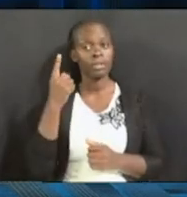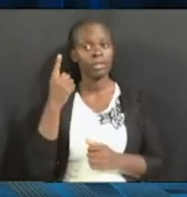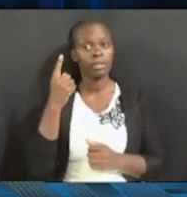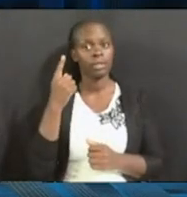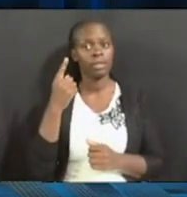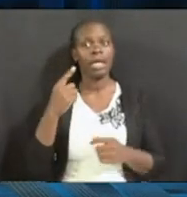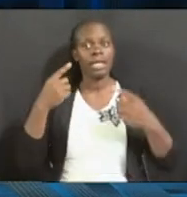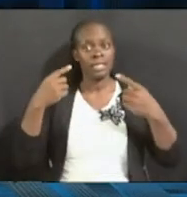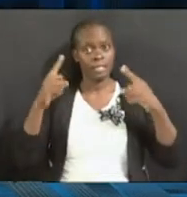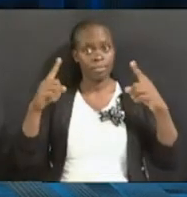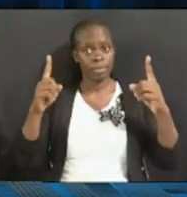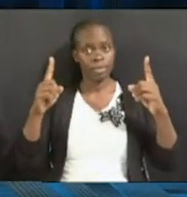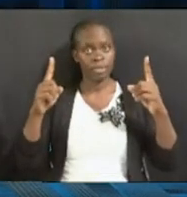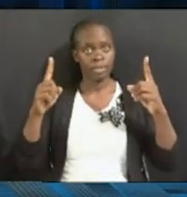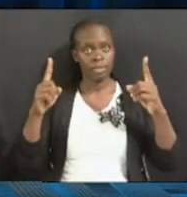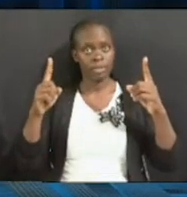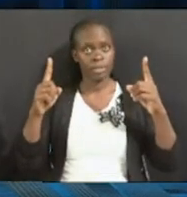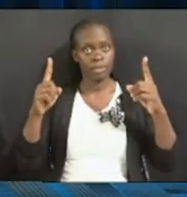Champions